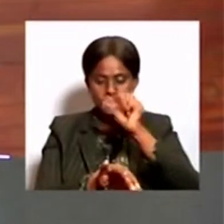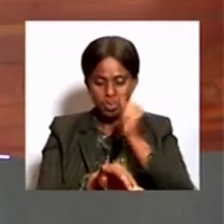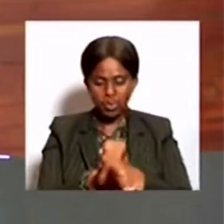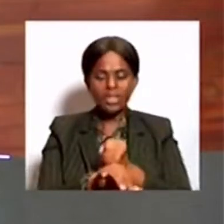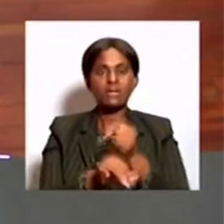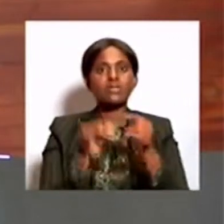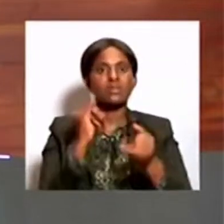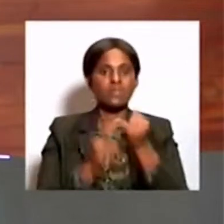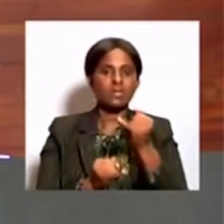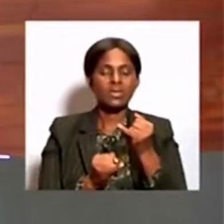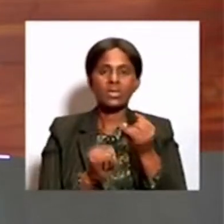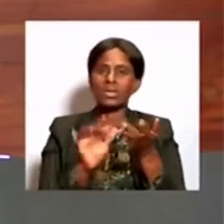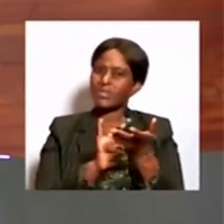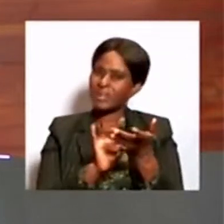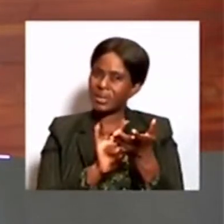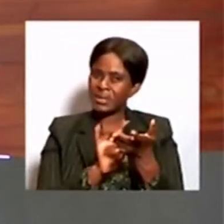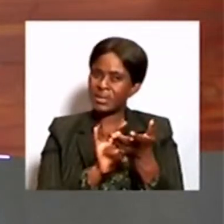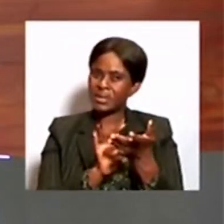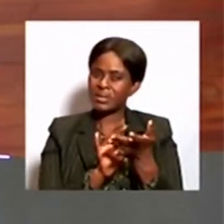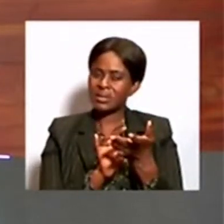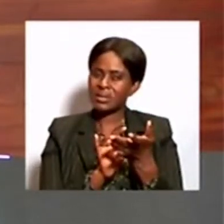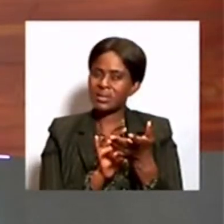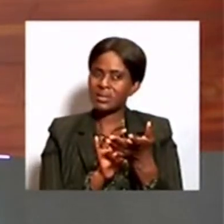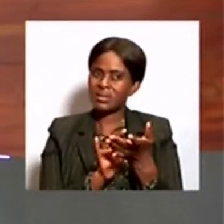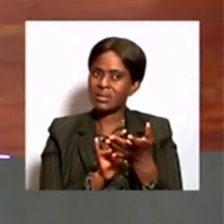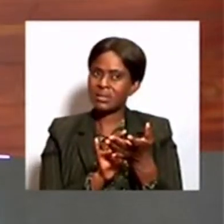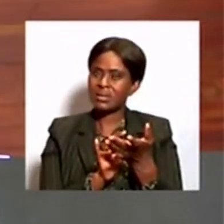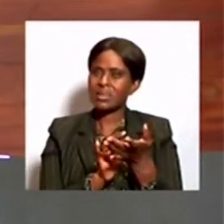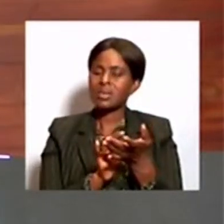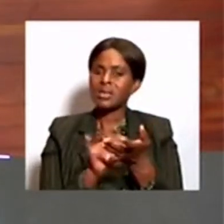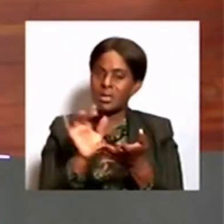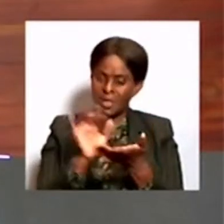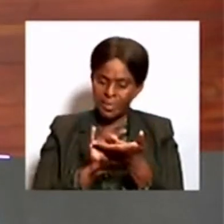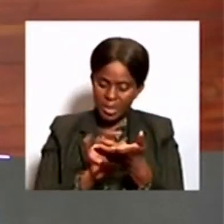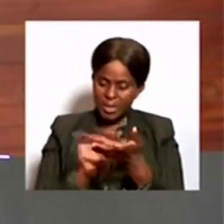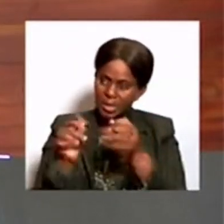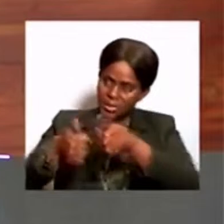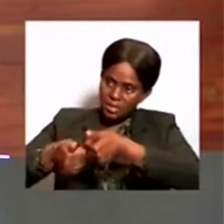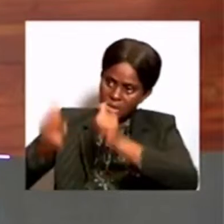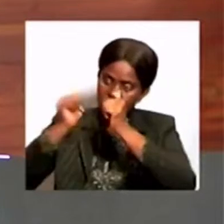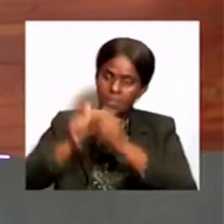And that medicine is no other than yourselves.